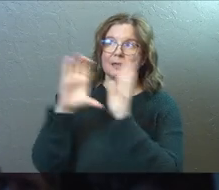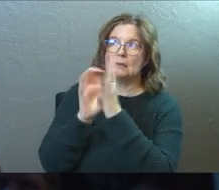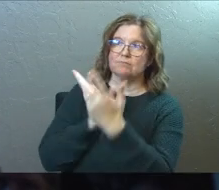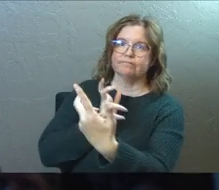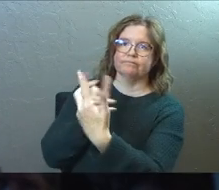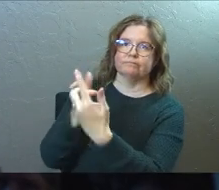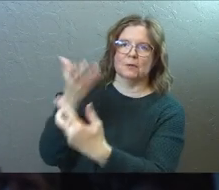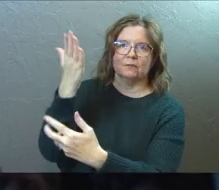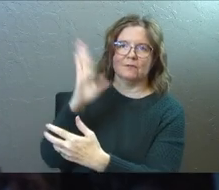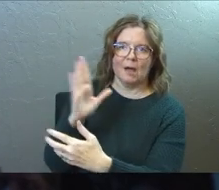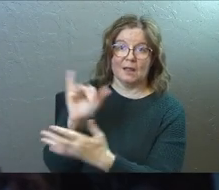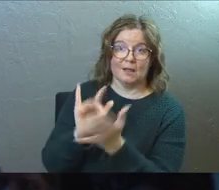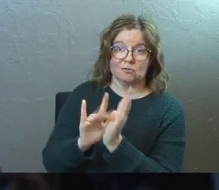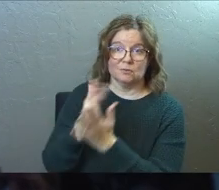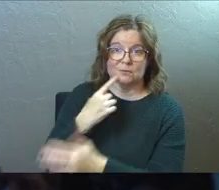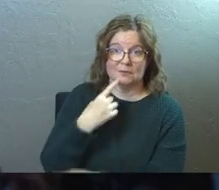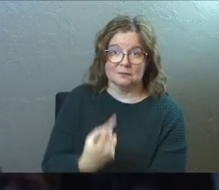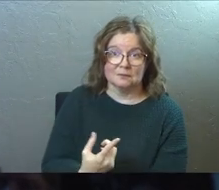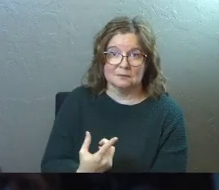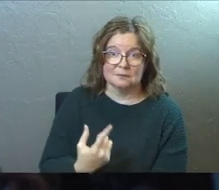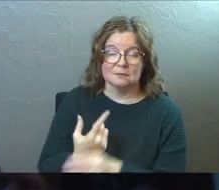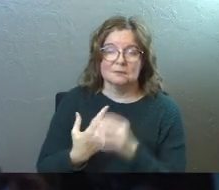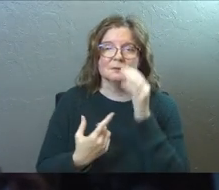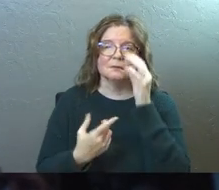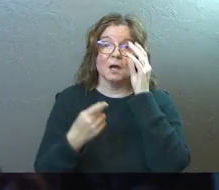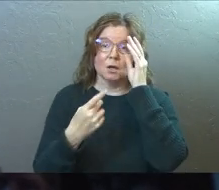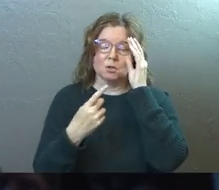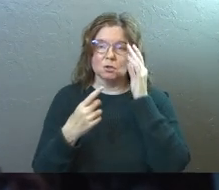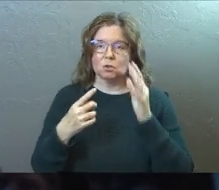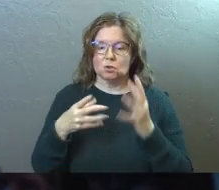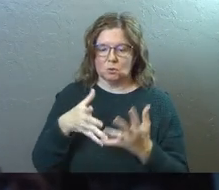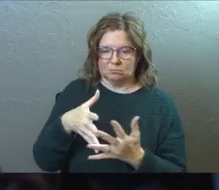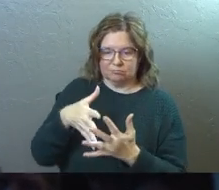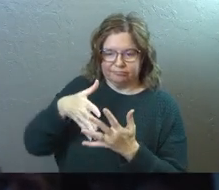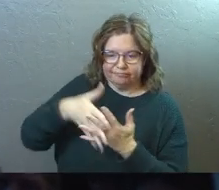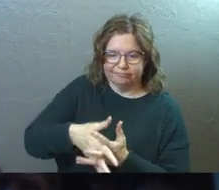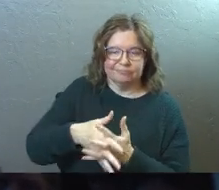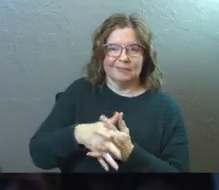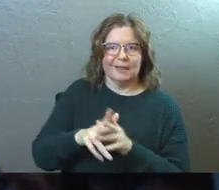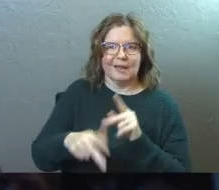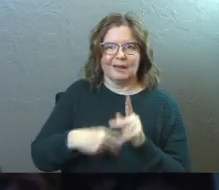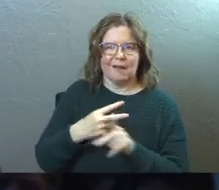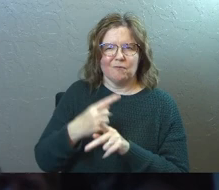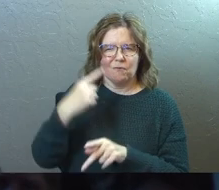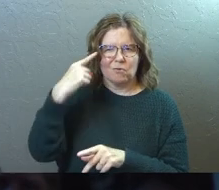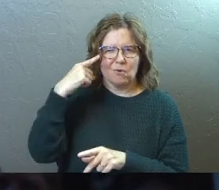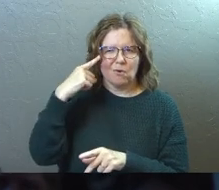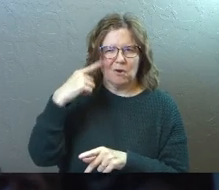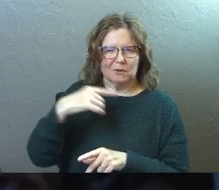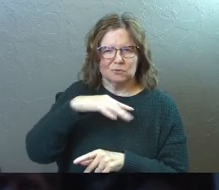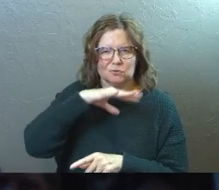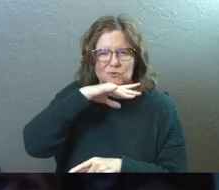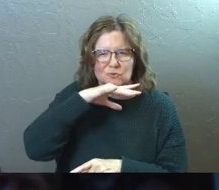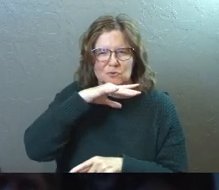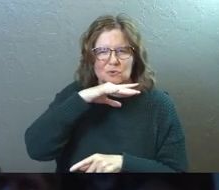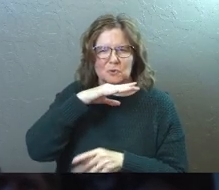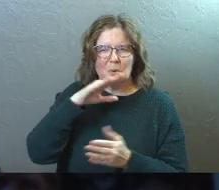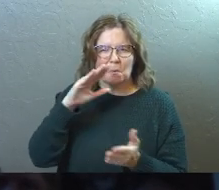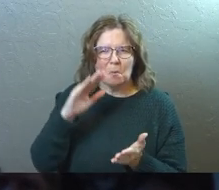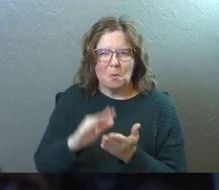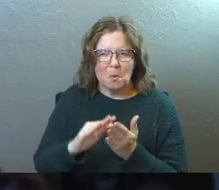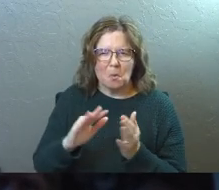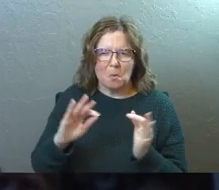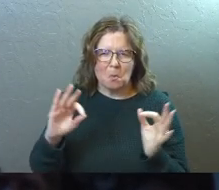of God, like the scripture says. As you sow that kind of dirty and